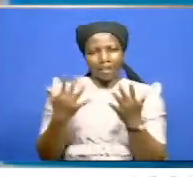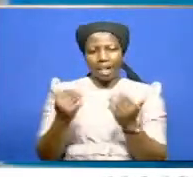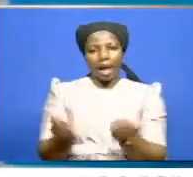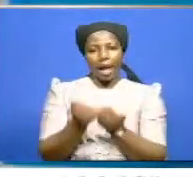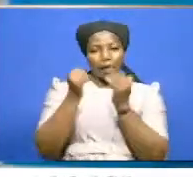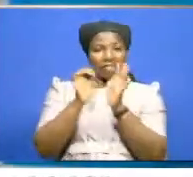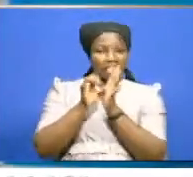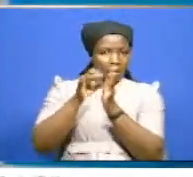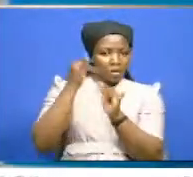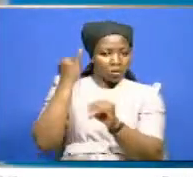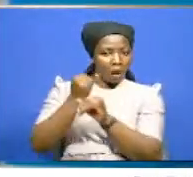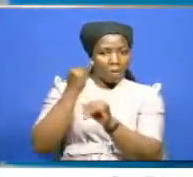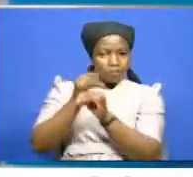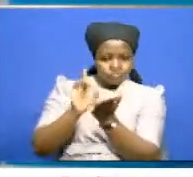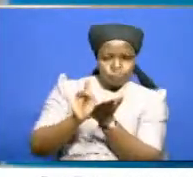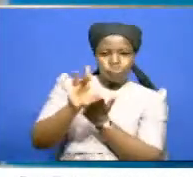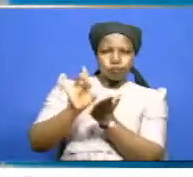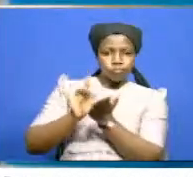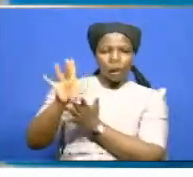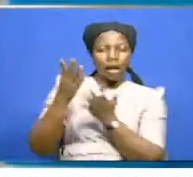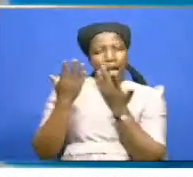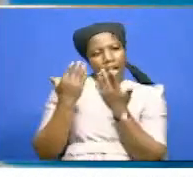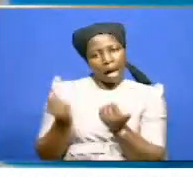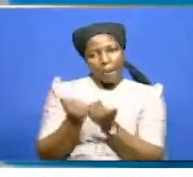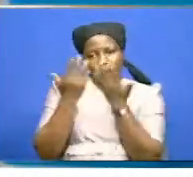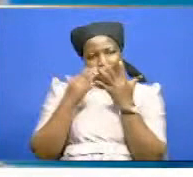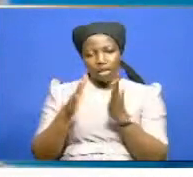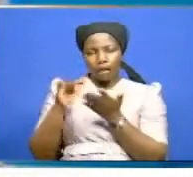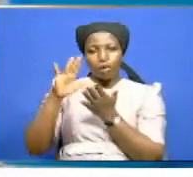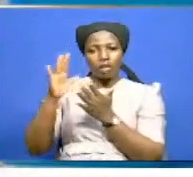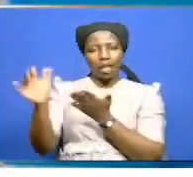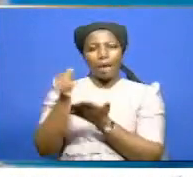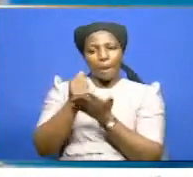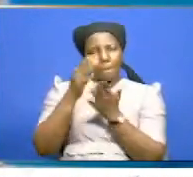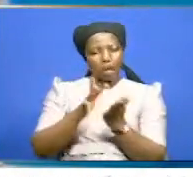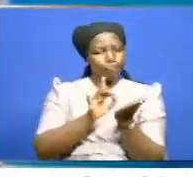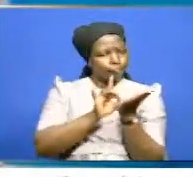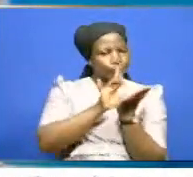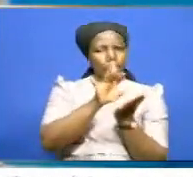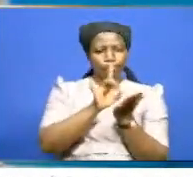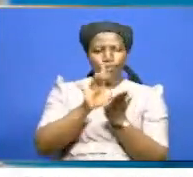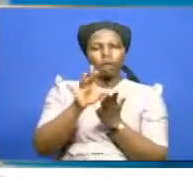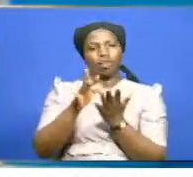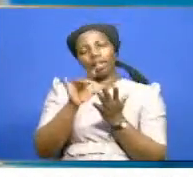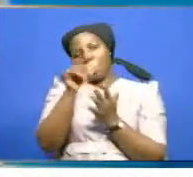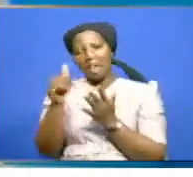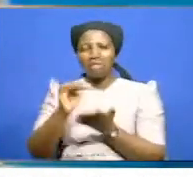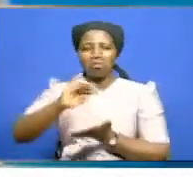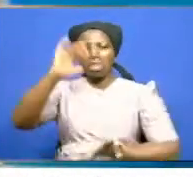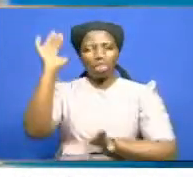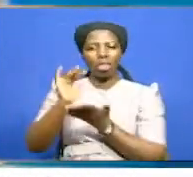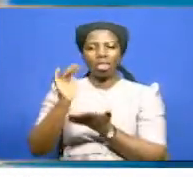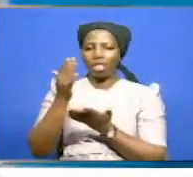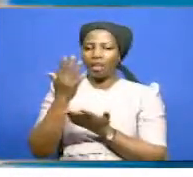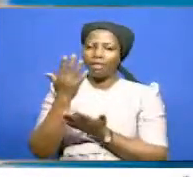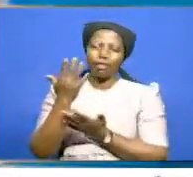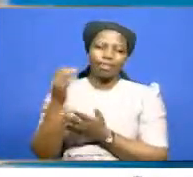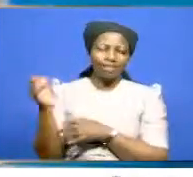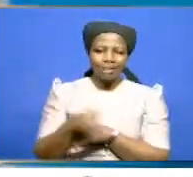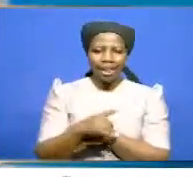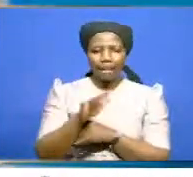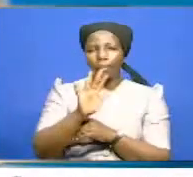were put into place. Most employers put their staff on half pay, or they even declared their